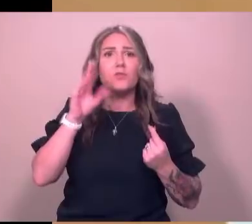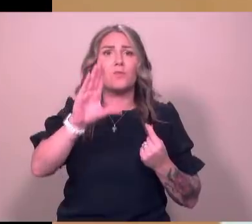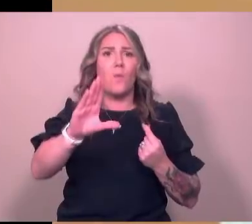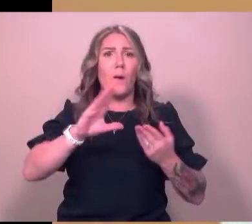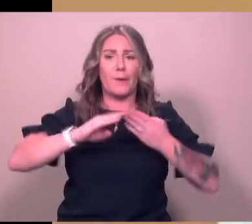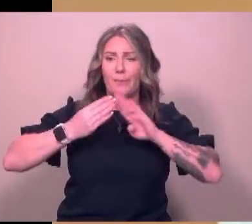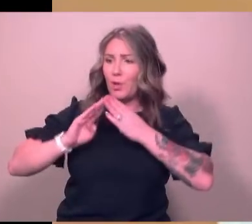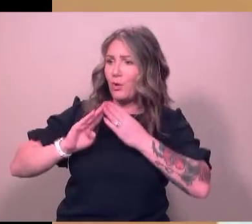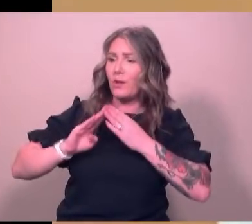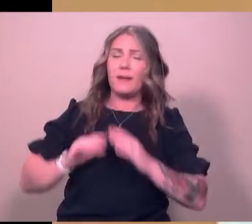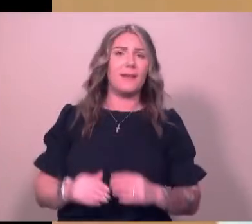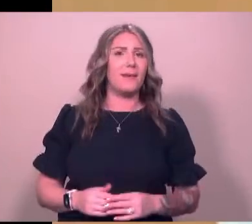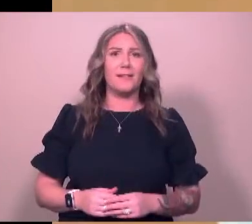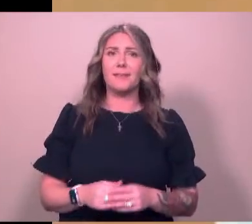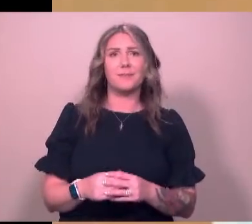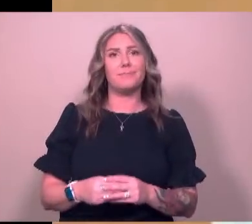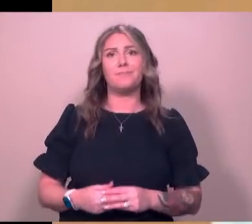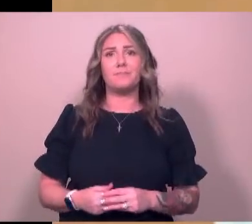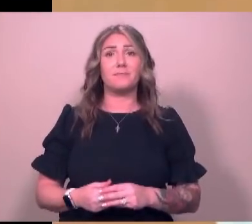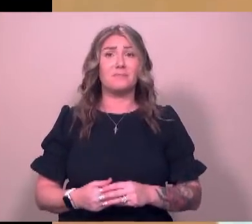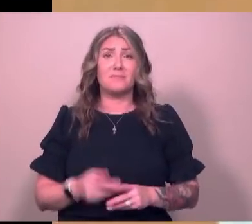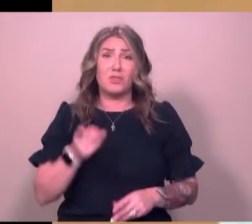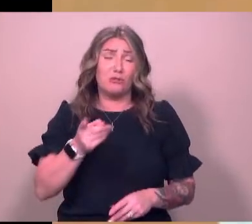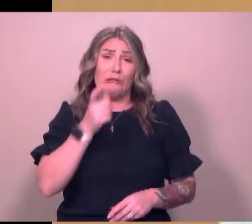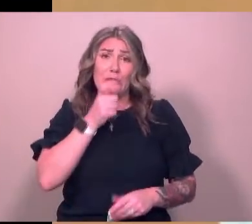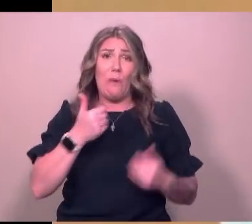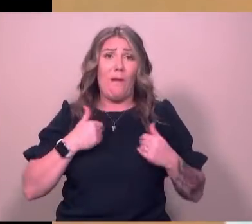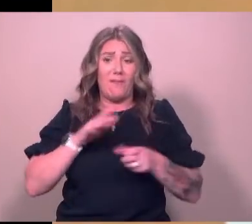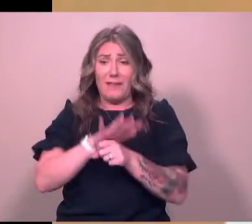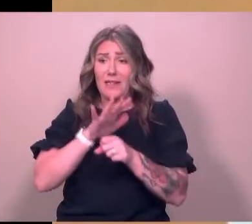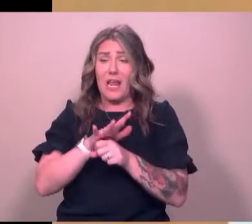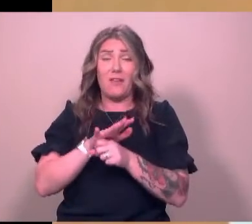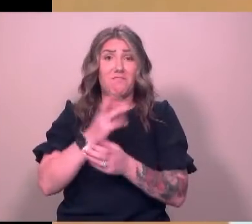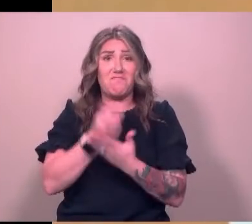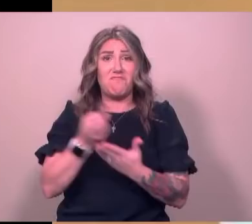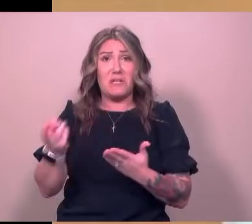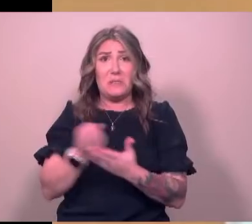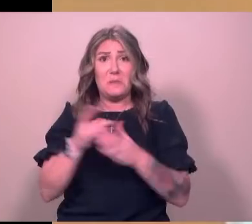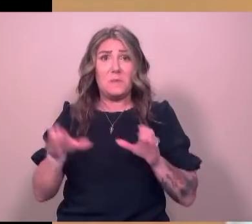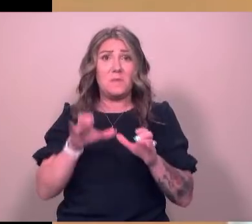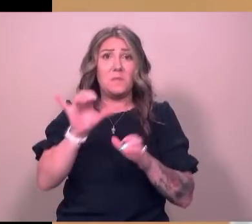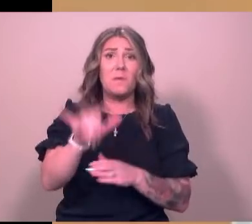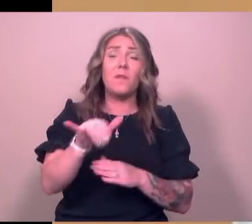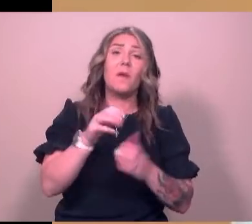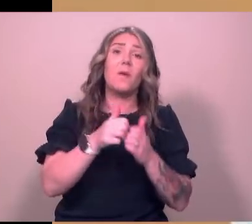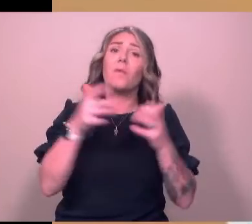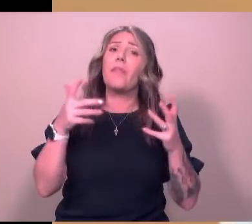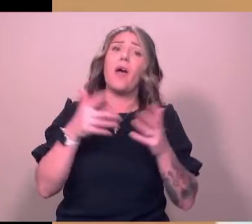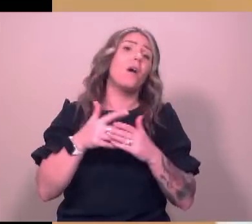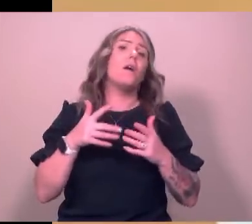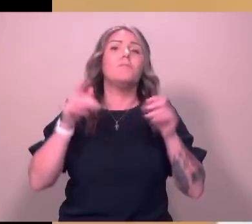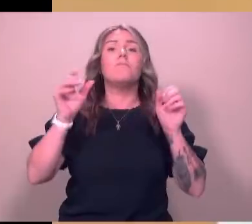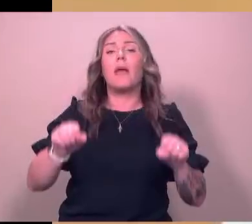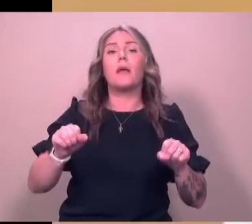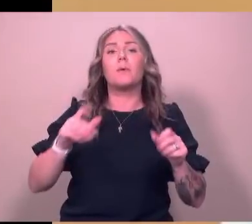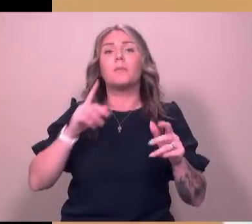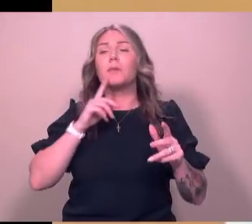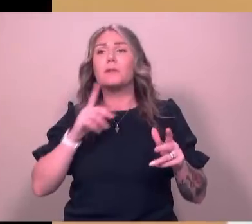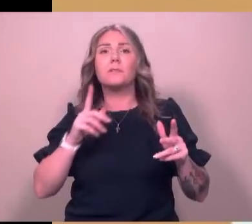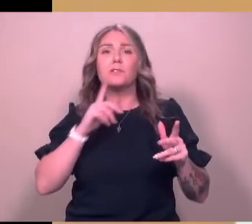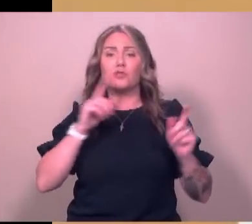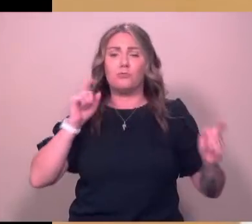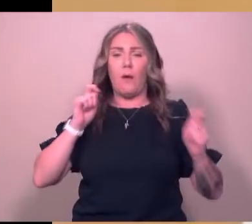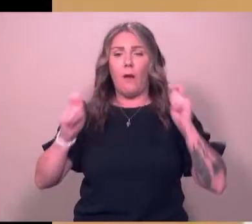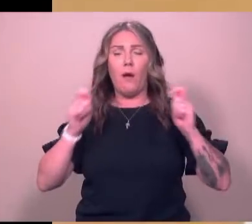community, and you just don't have the resources to do it. So without being able to liberalize